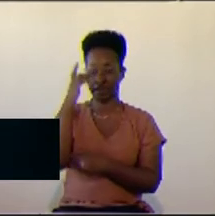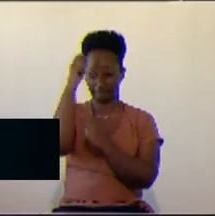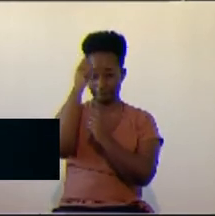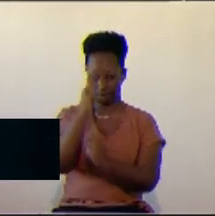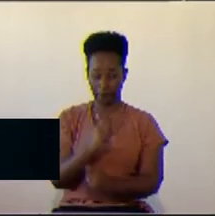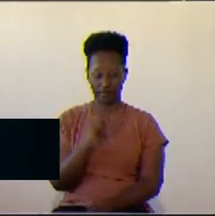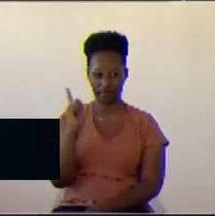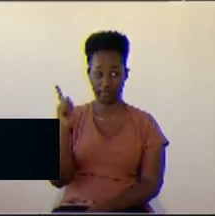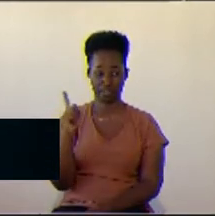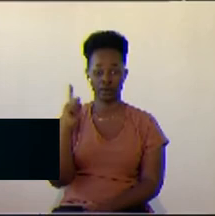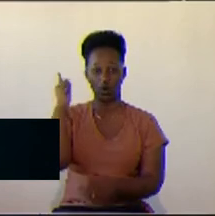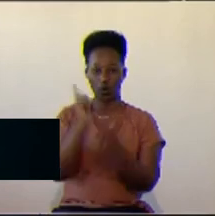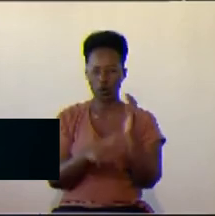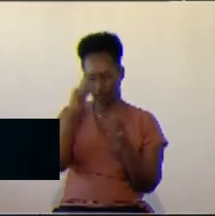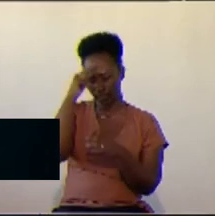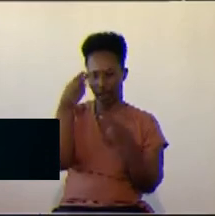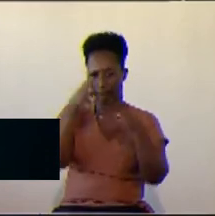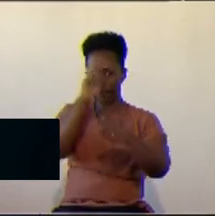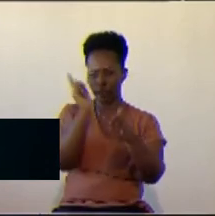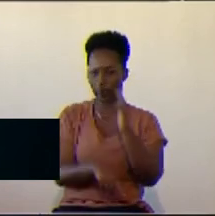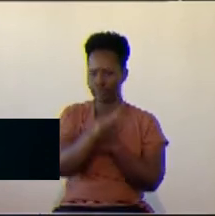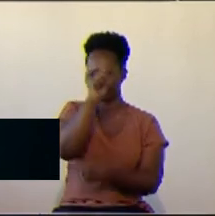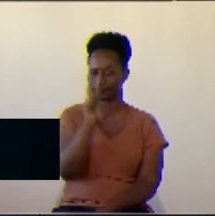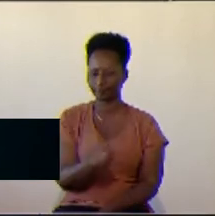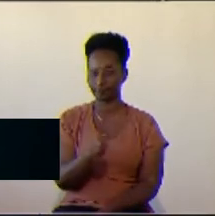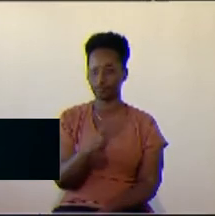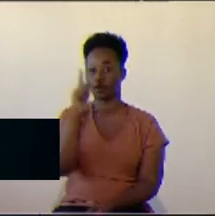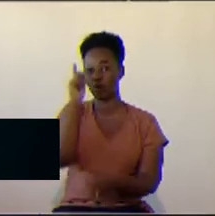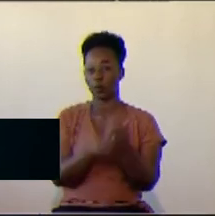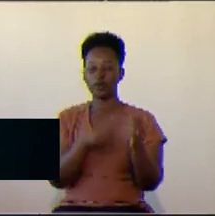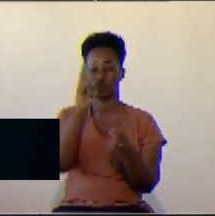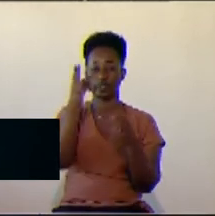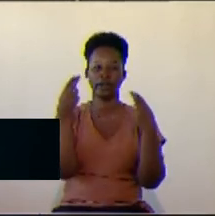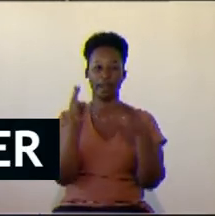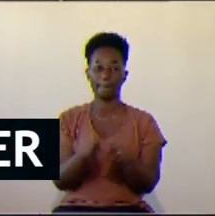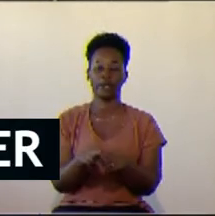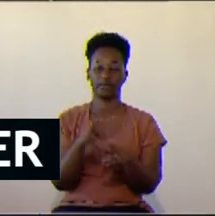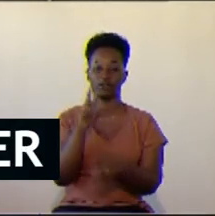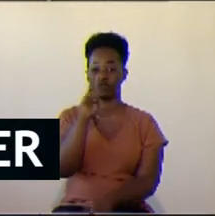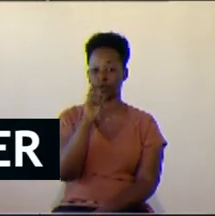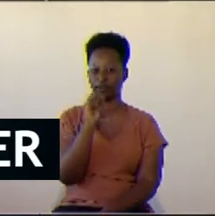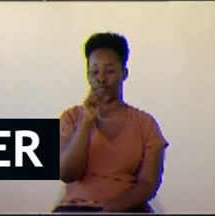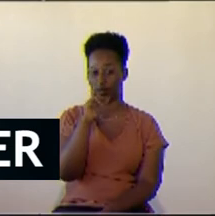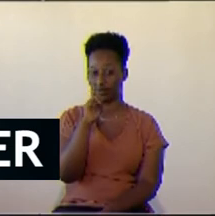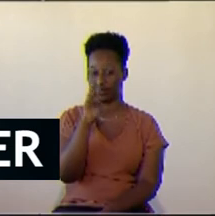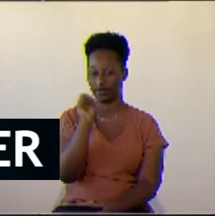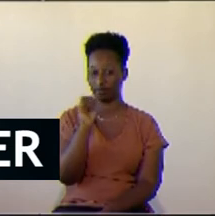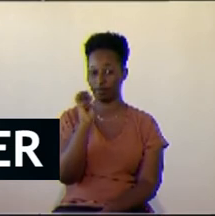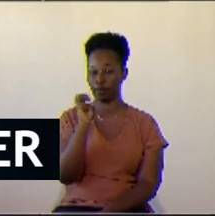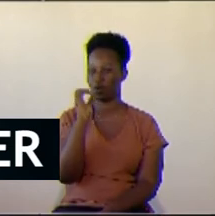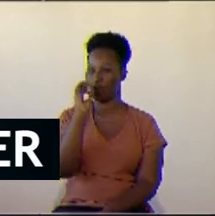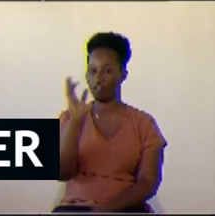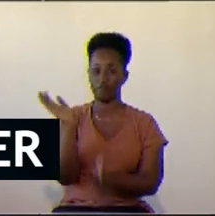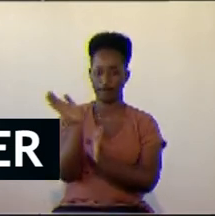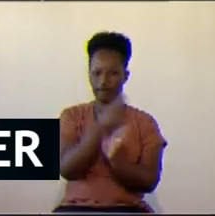it, what do you think will happen? What will happen is that the volume of the air inside, you see, volume